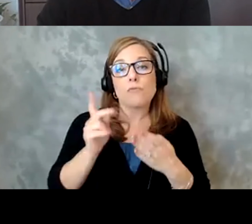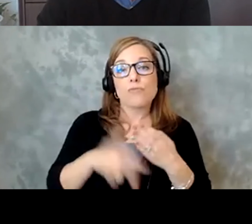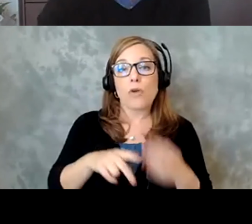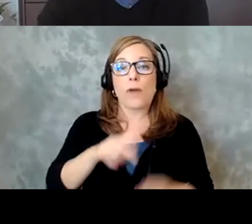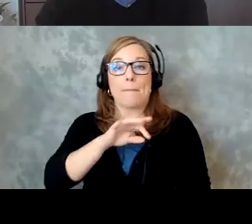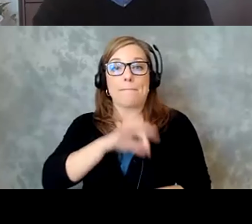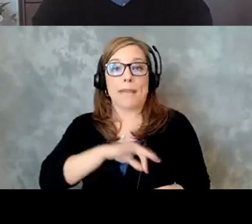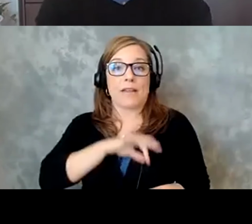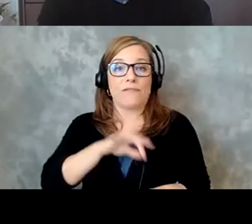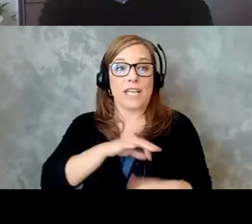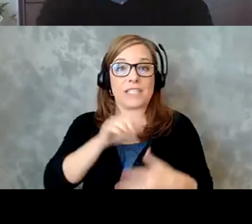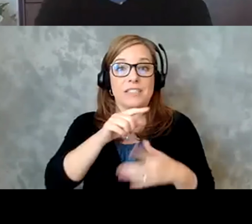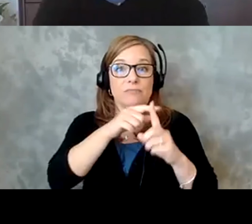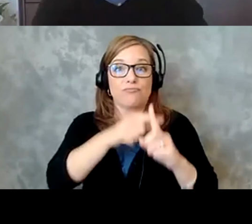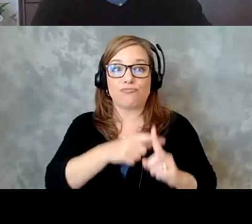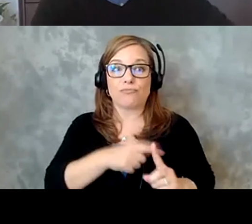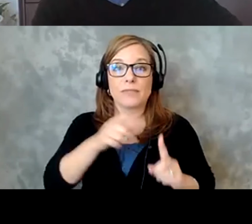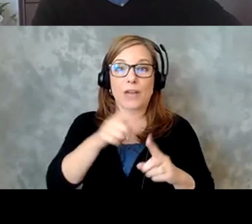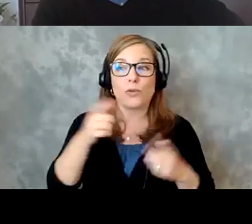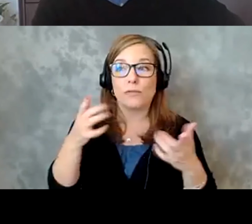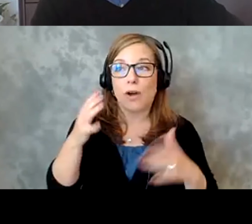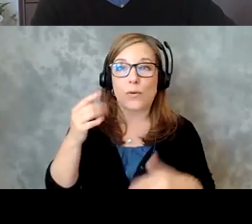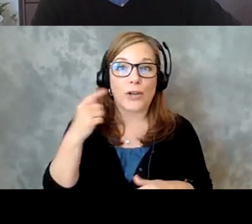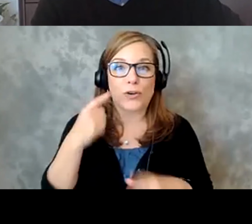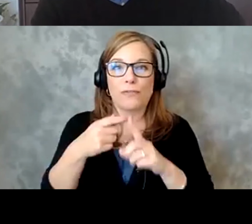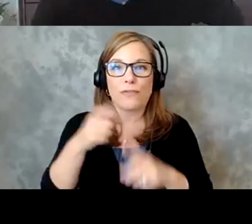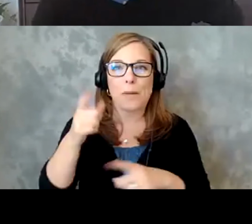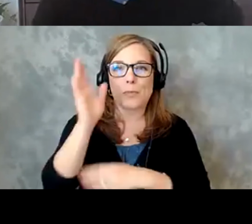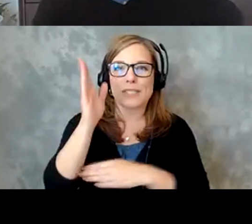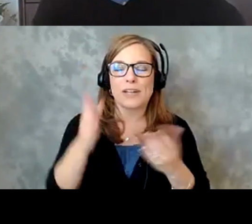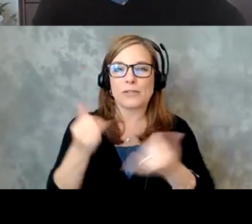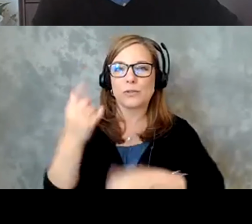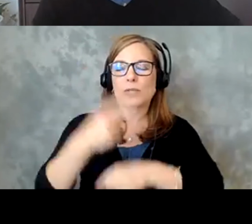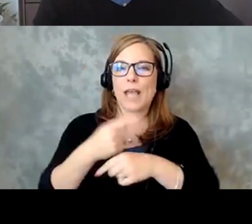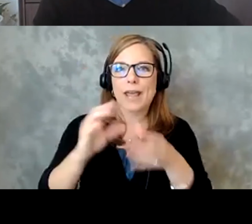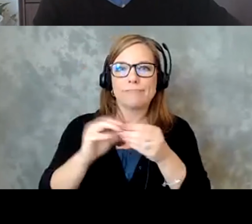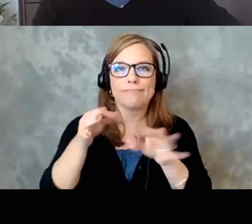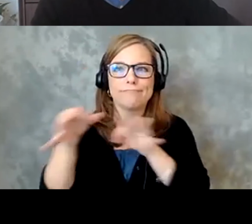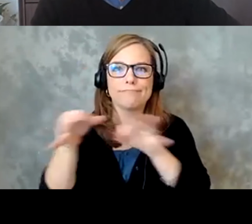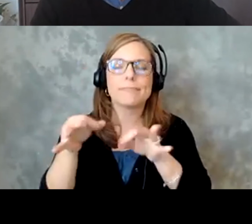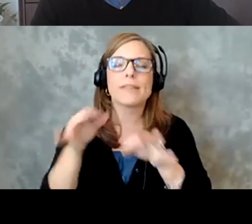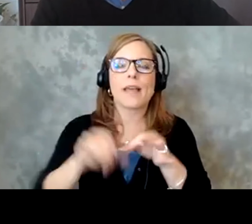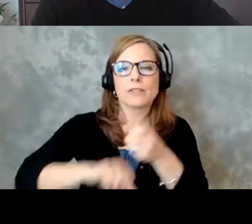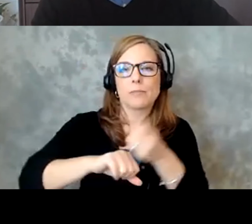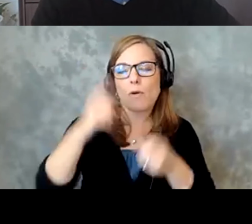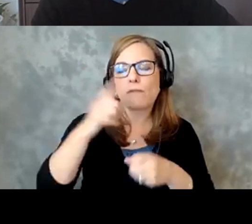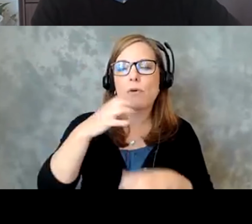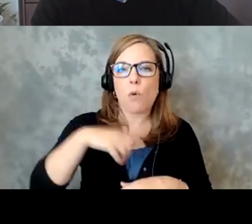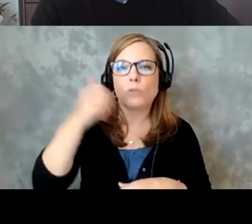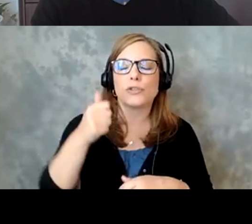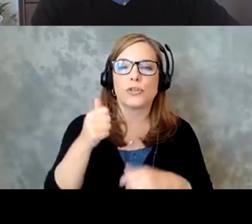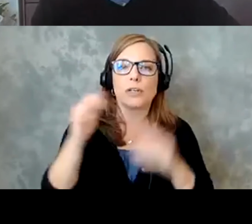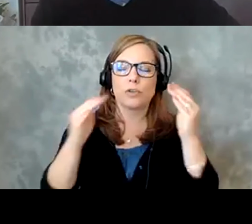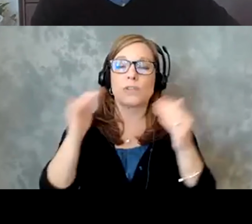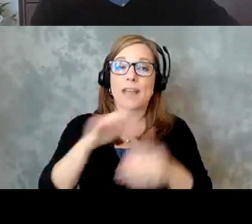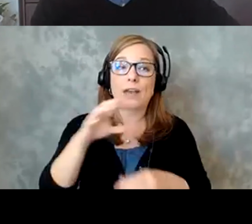heard a little bit about this already by our presenters, that support older adults include enhanced care management. This